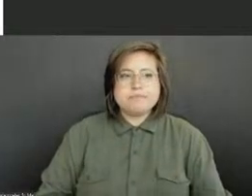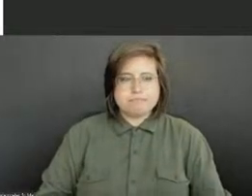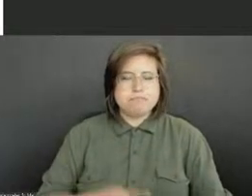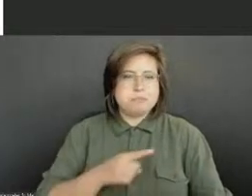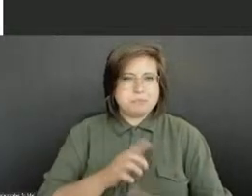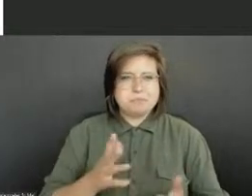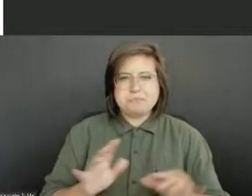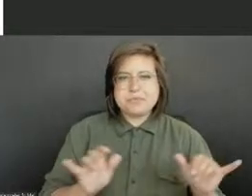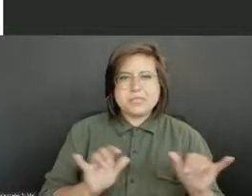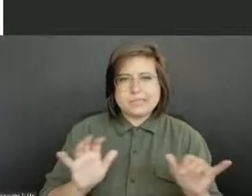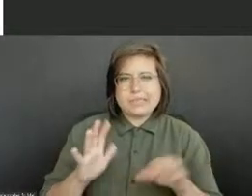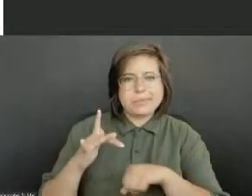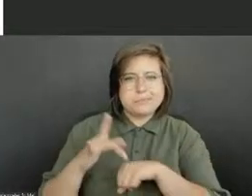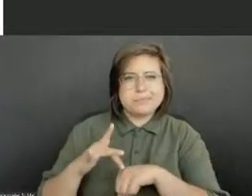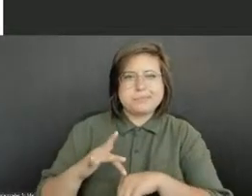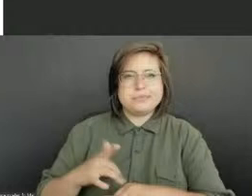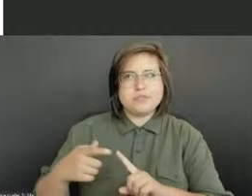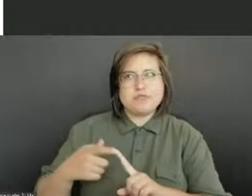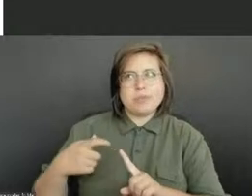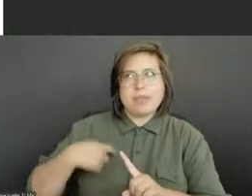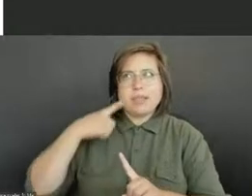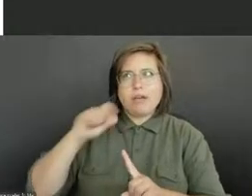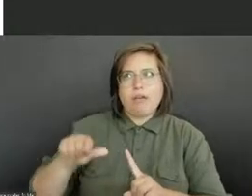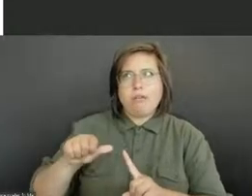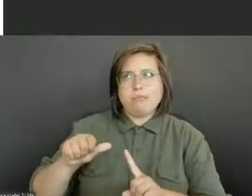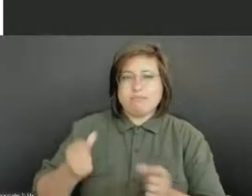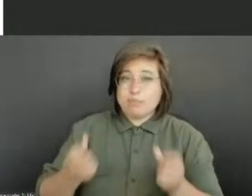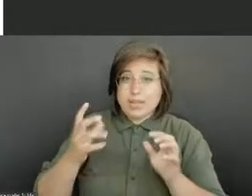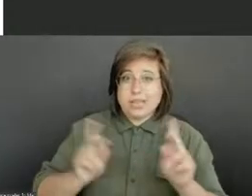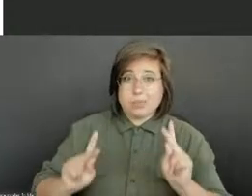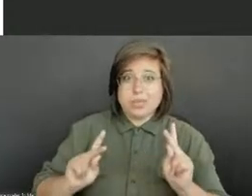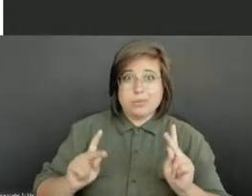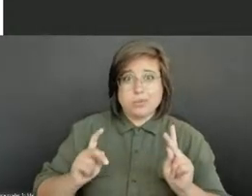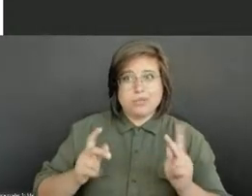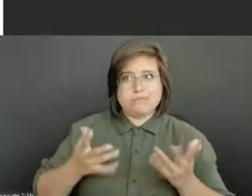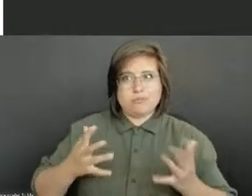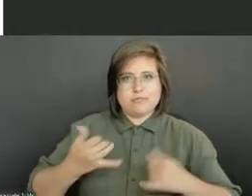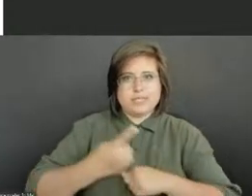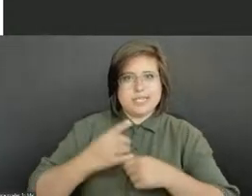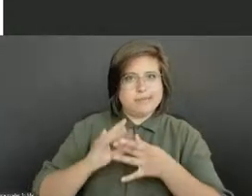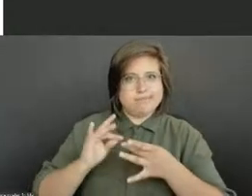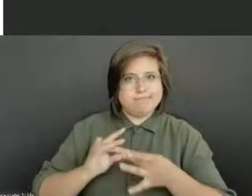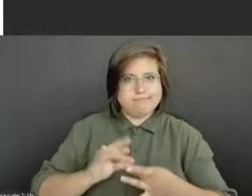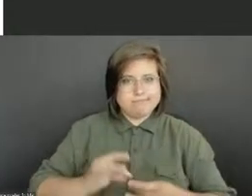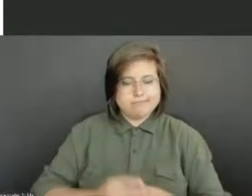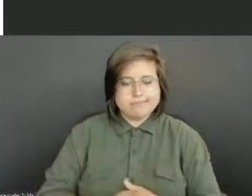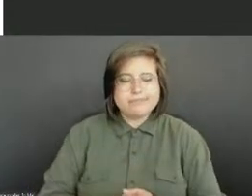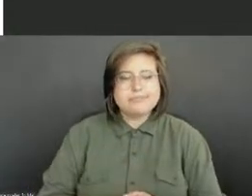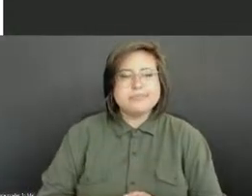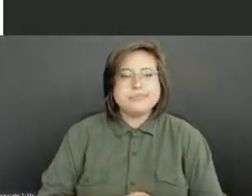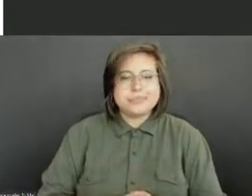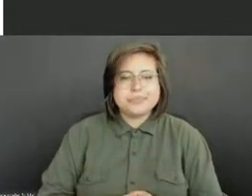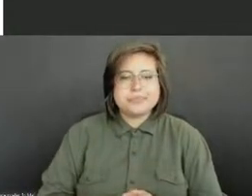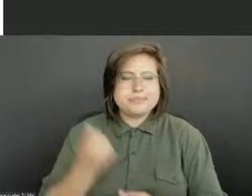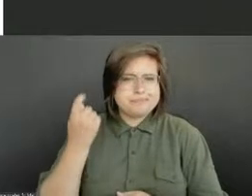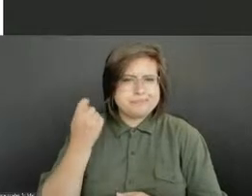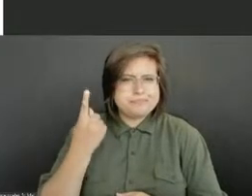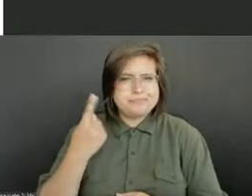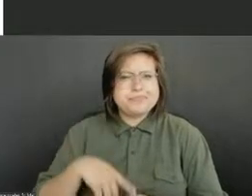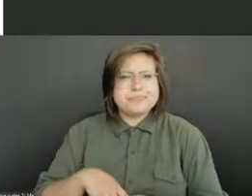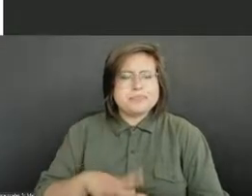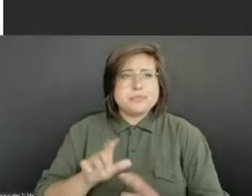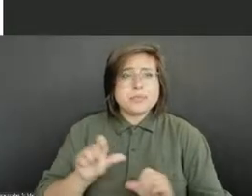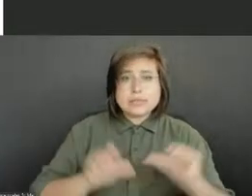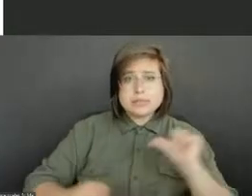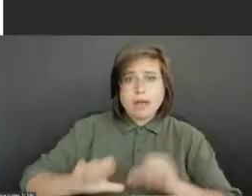we've heard, I think, from so many people today. We did not get the kind of unified,